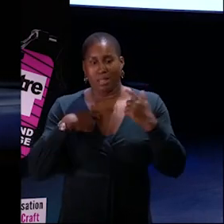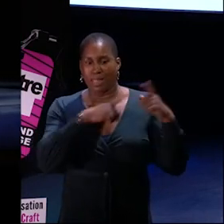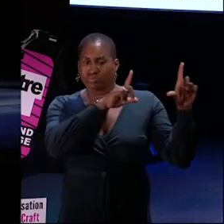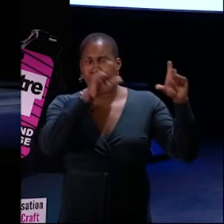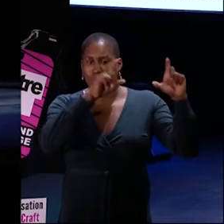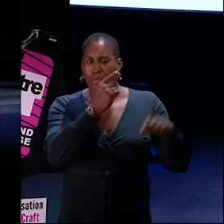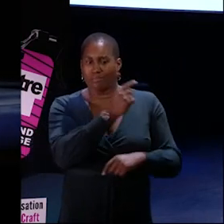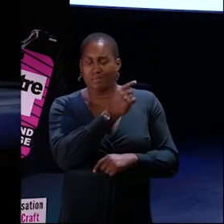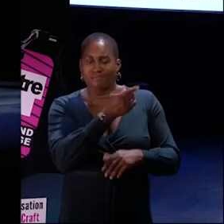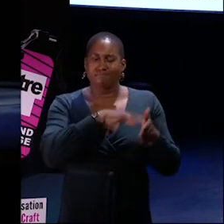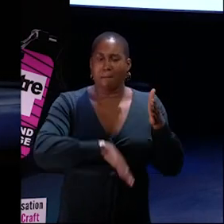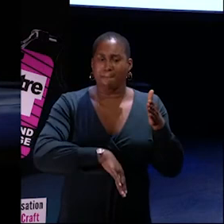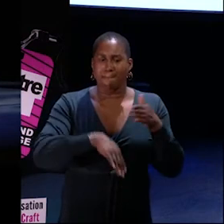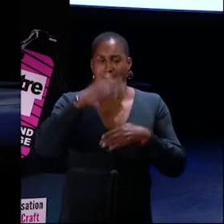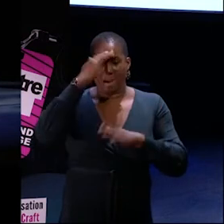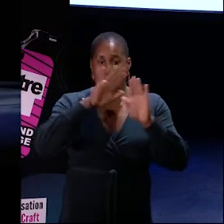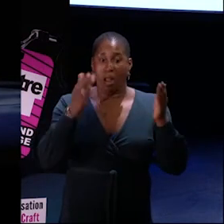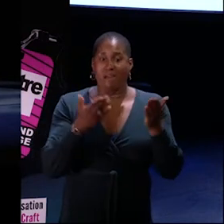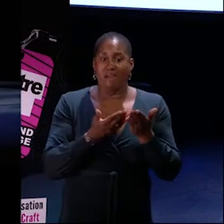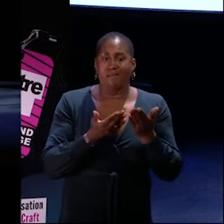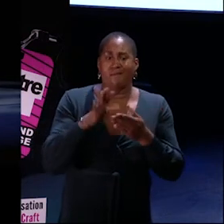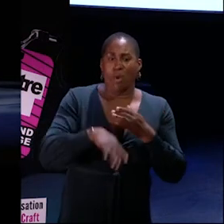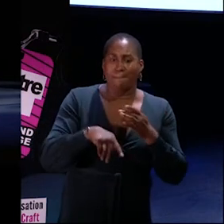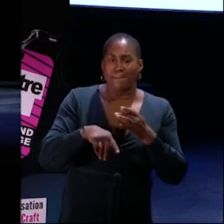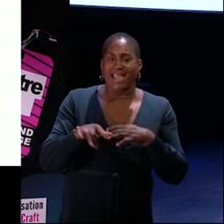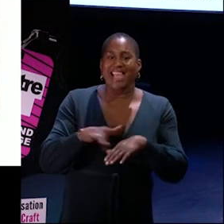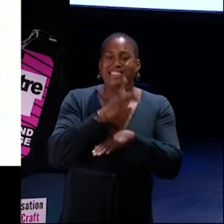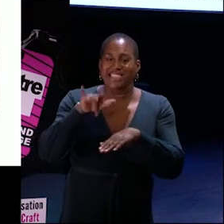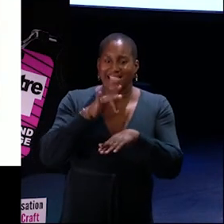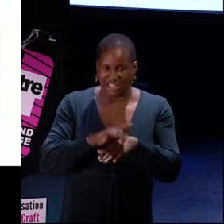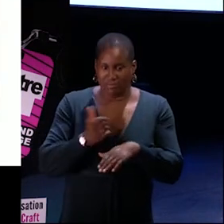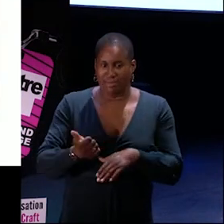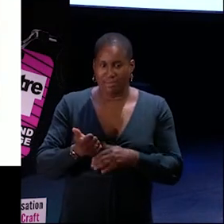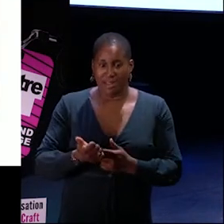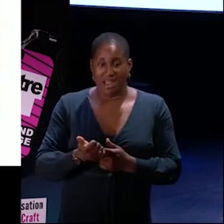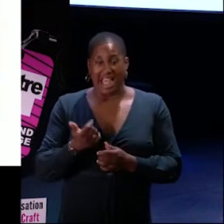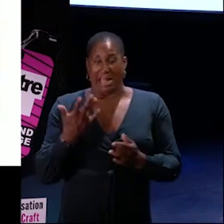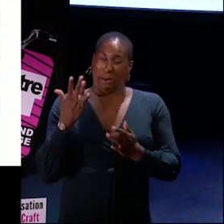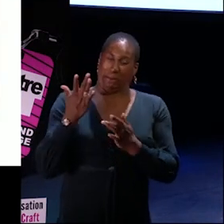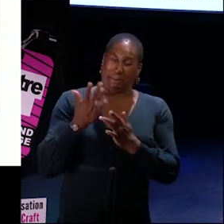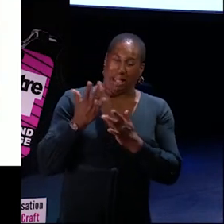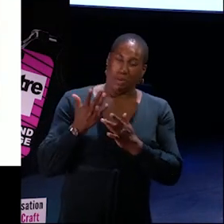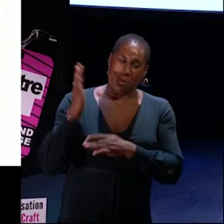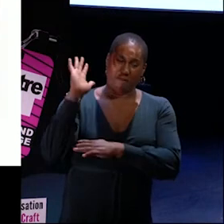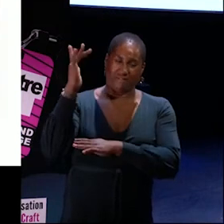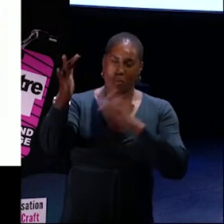Mother Earth in Indonesia, where they are in the middle of a forest that is